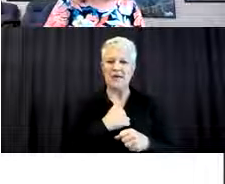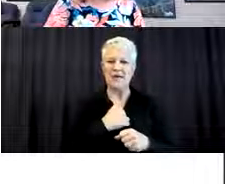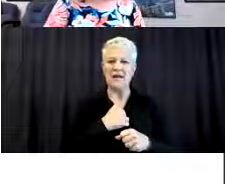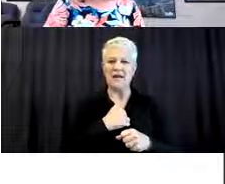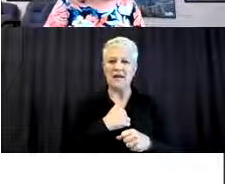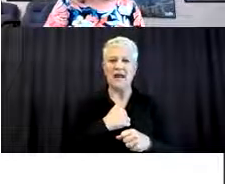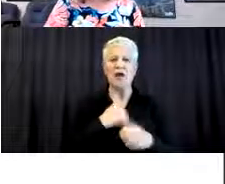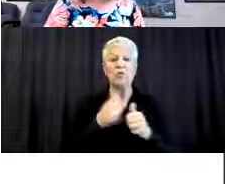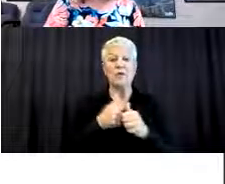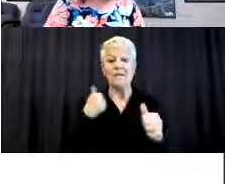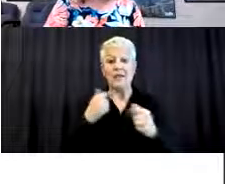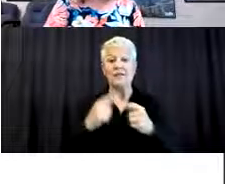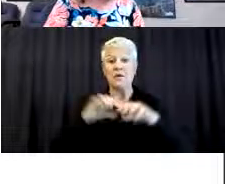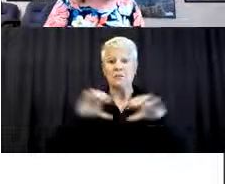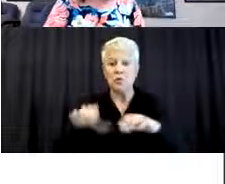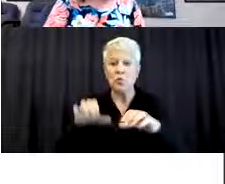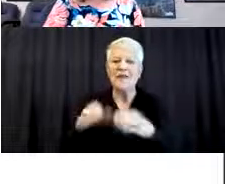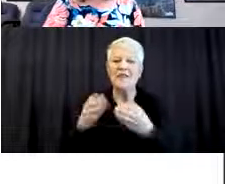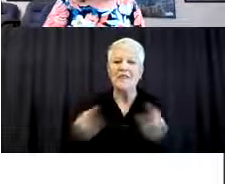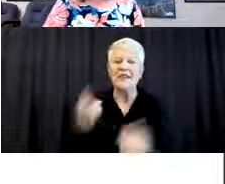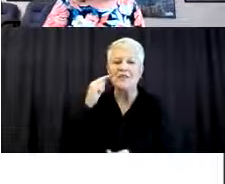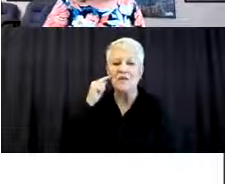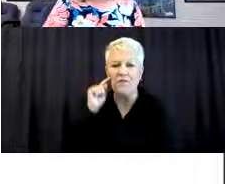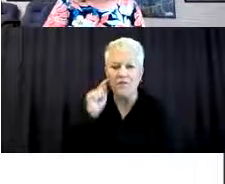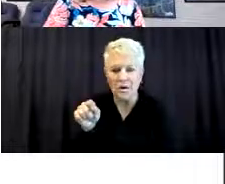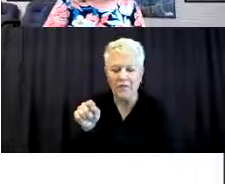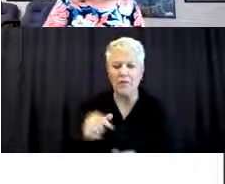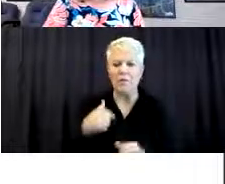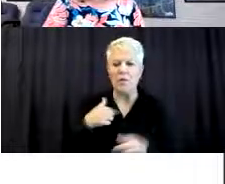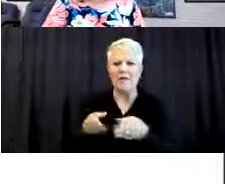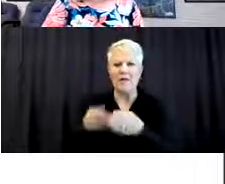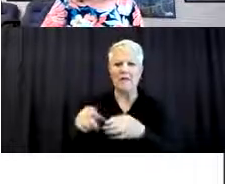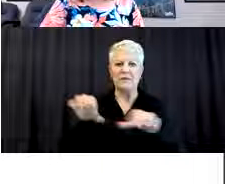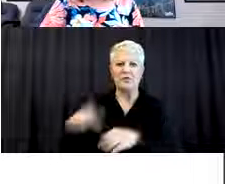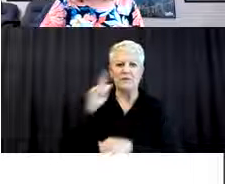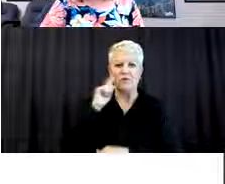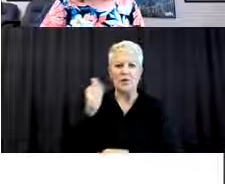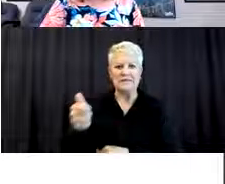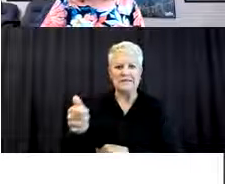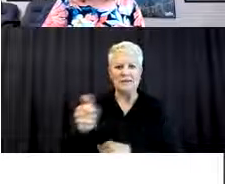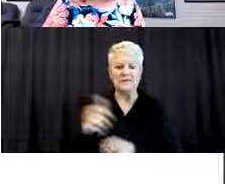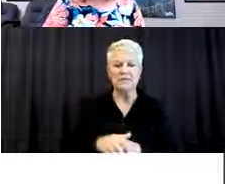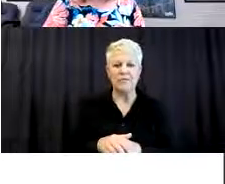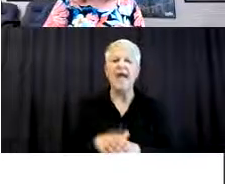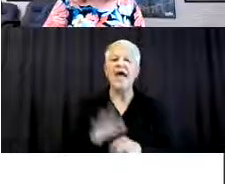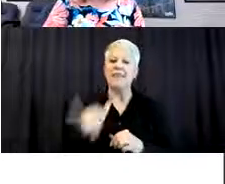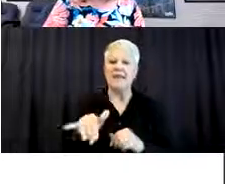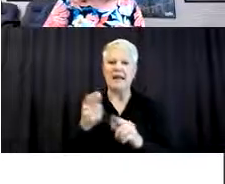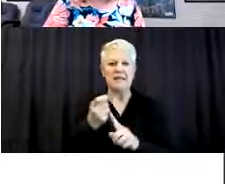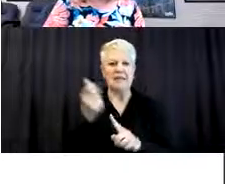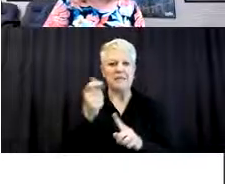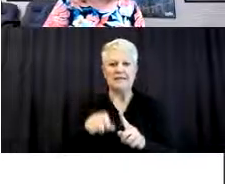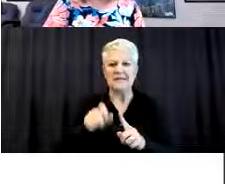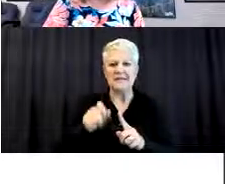from doing for children, and we let them do for themselves, which eliminates the need